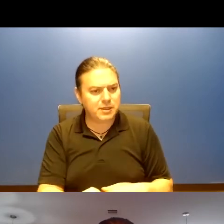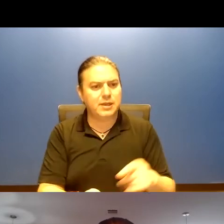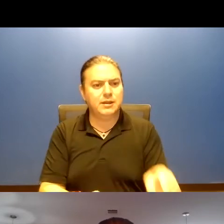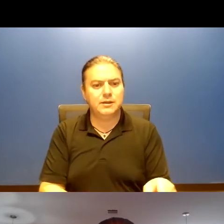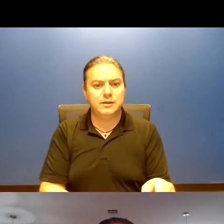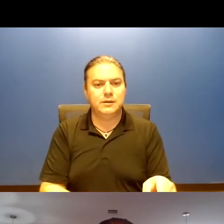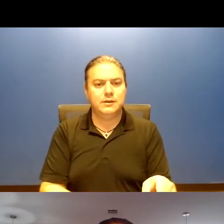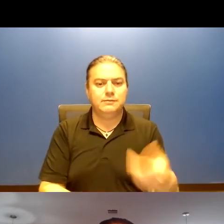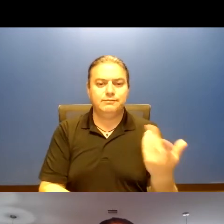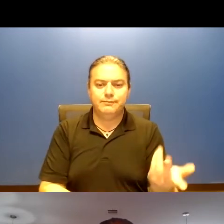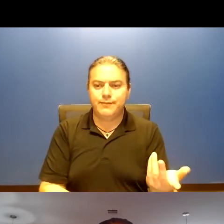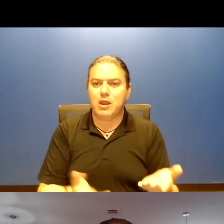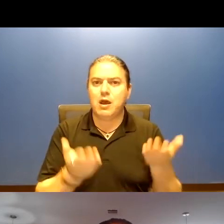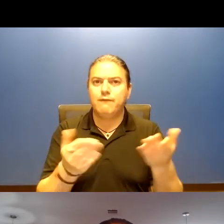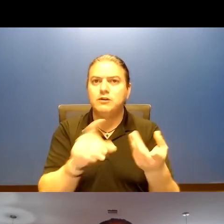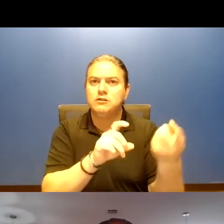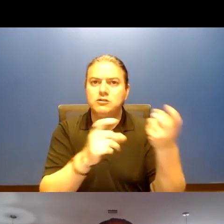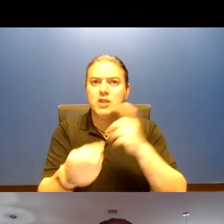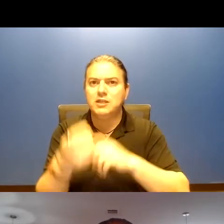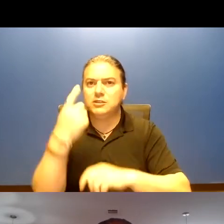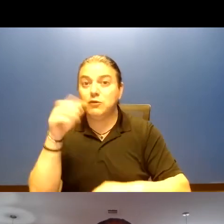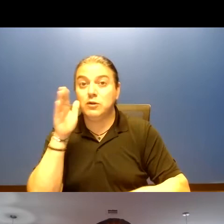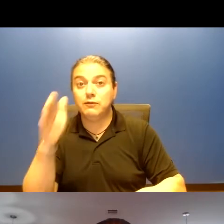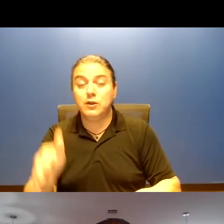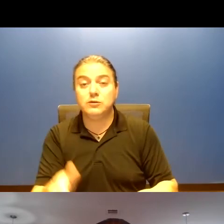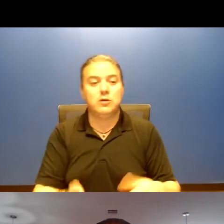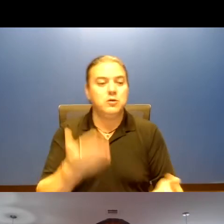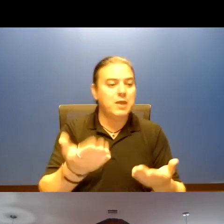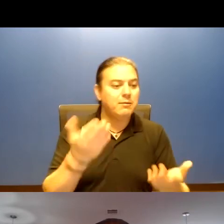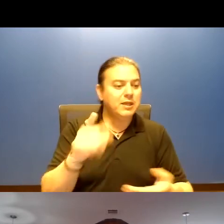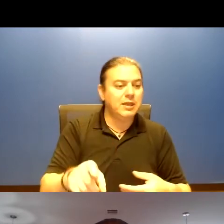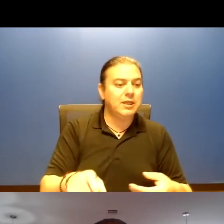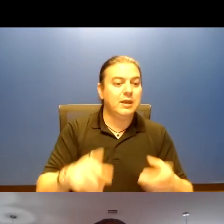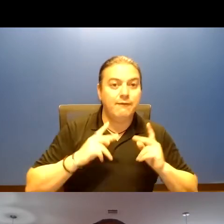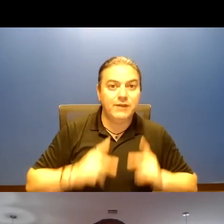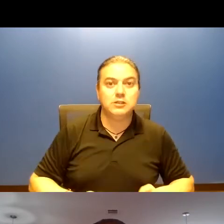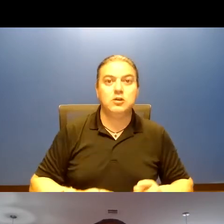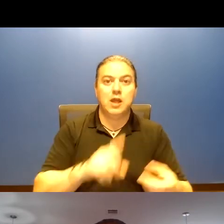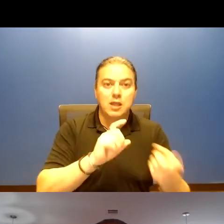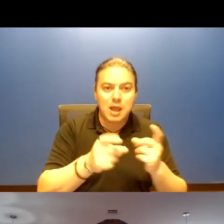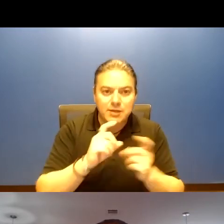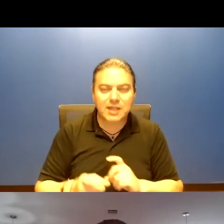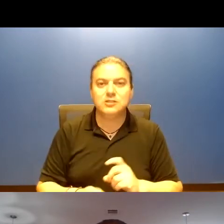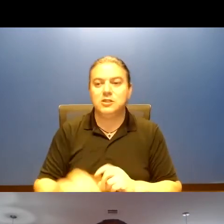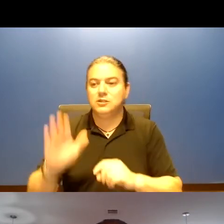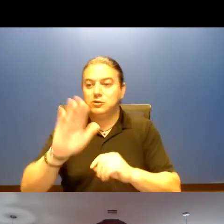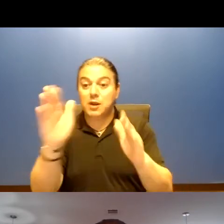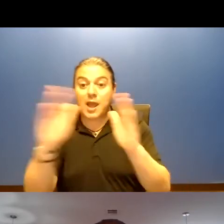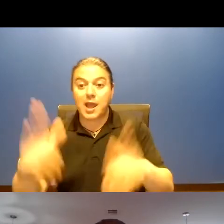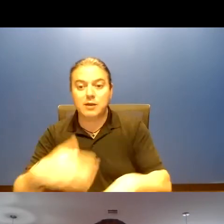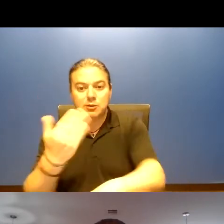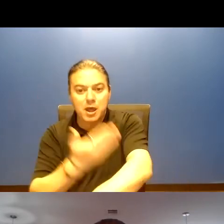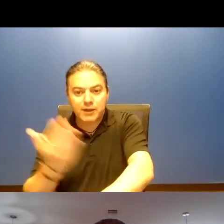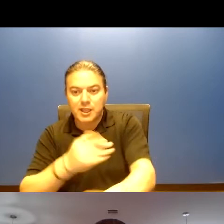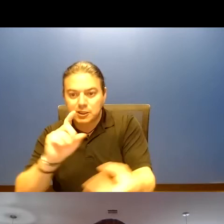the future. You may need some physical accommodations and modifications to your home, but I can believe